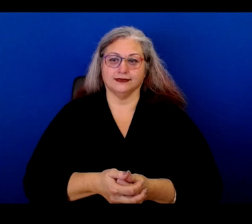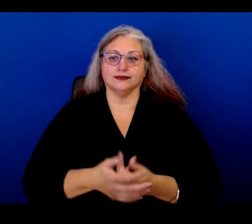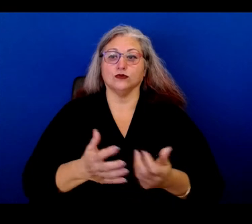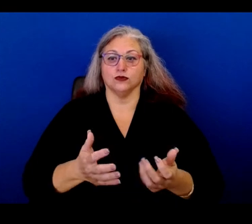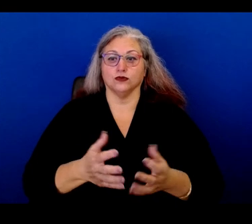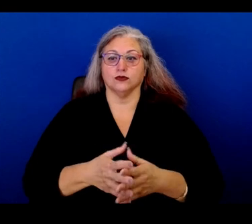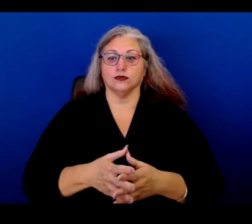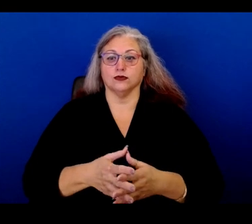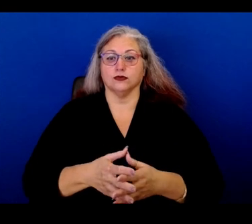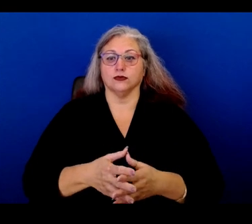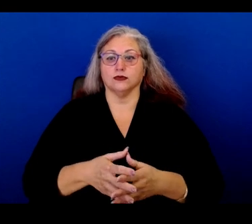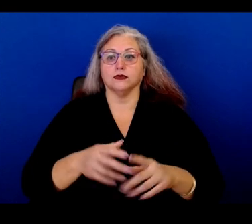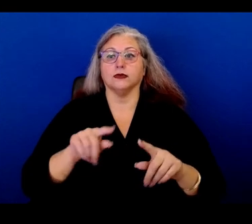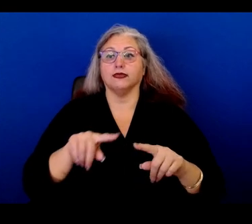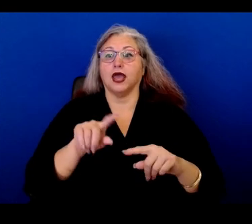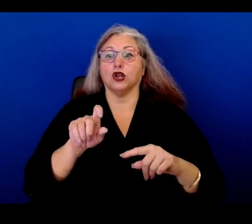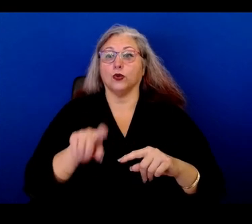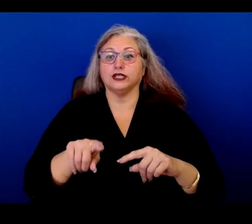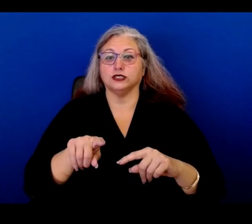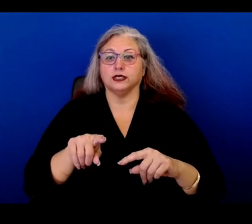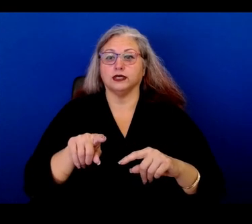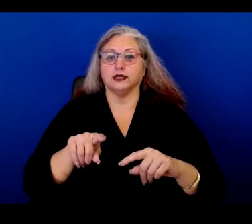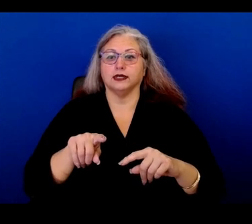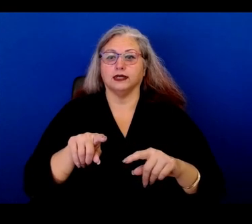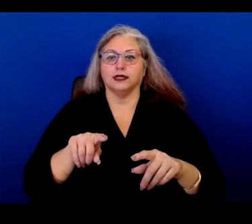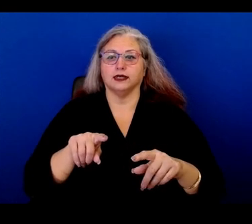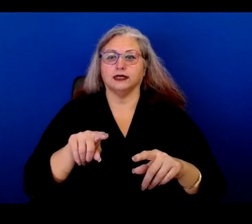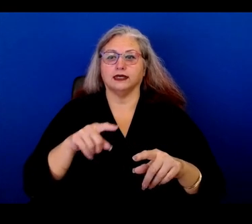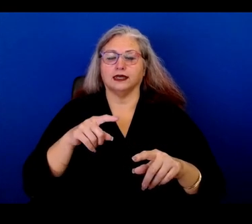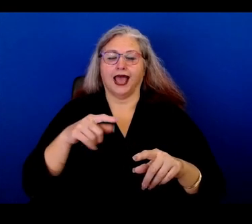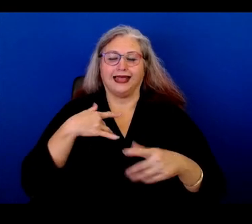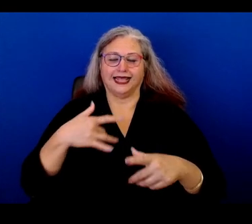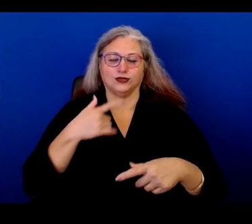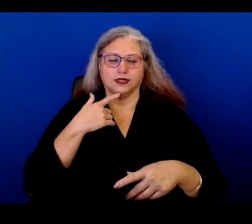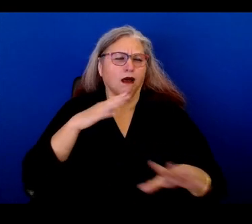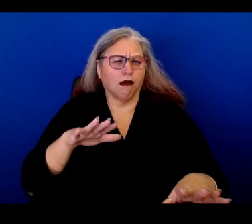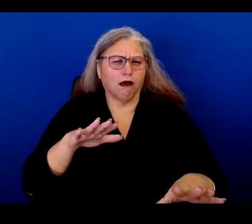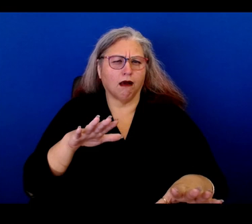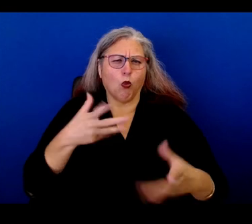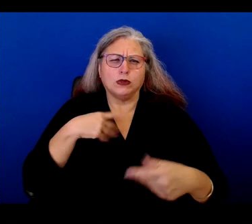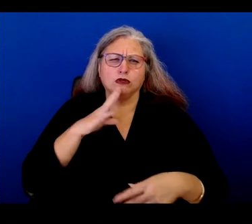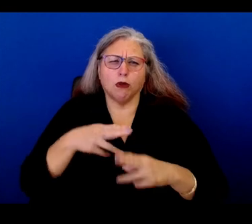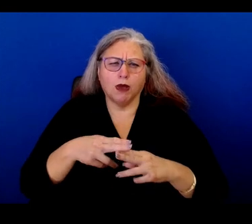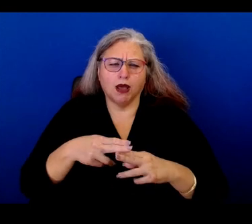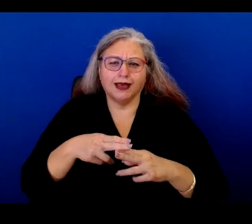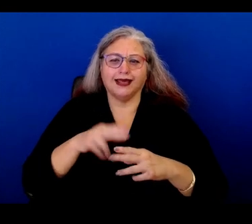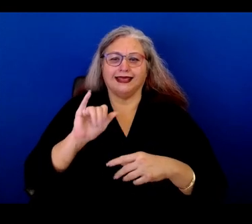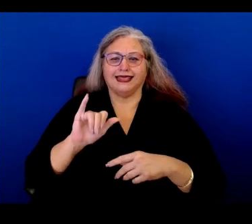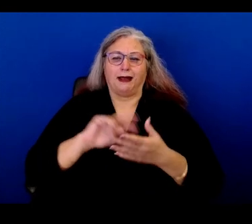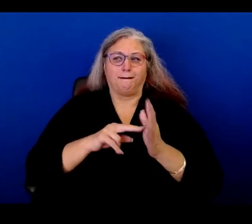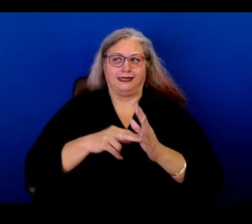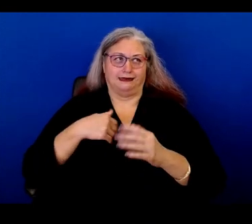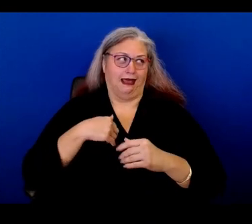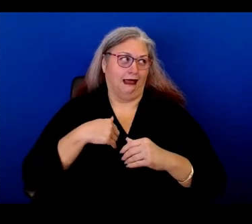then the question usually becomes, what was I talking about? That's a cue that I don't know where we